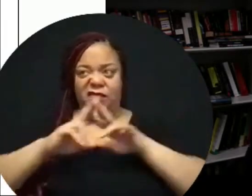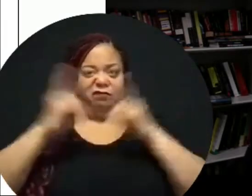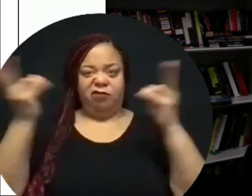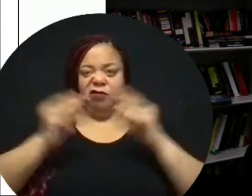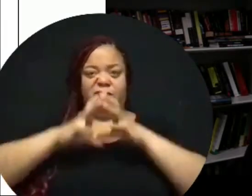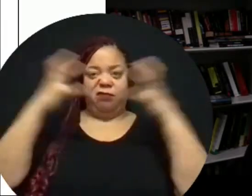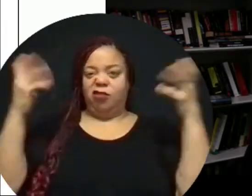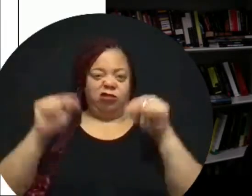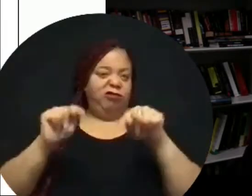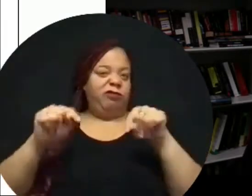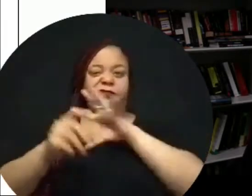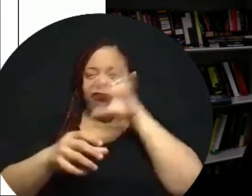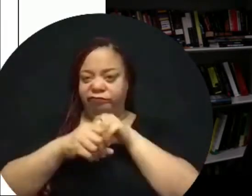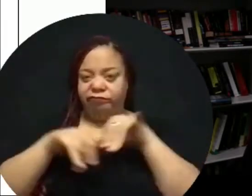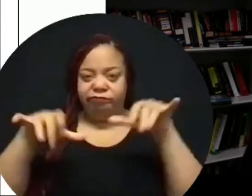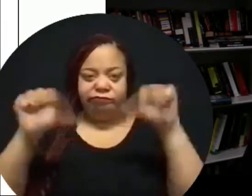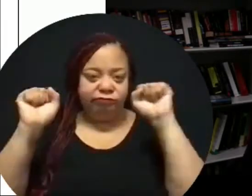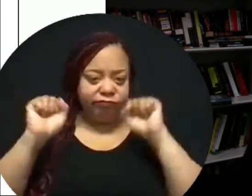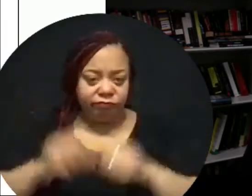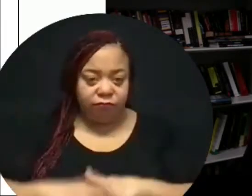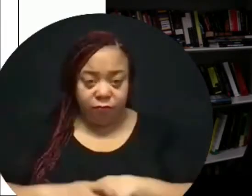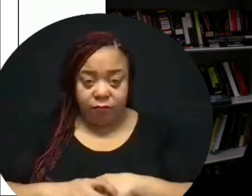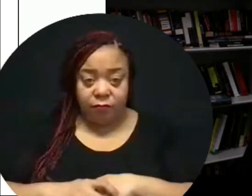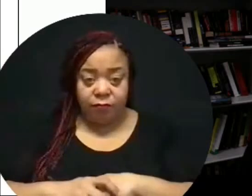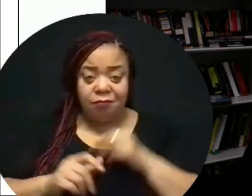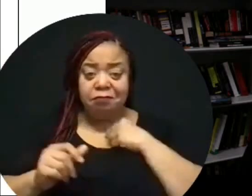thinking about